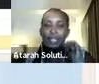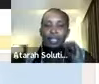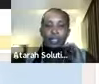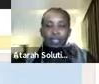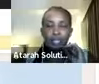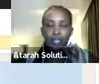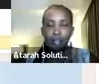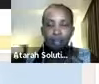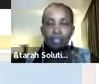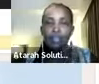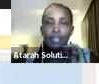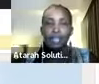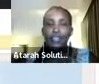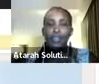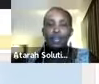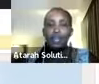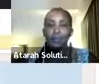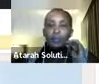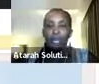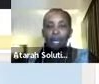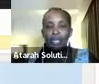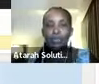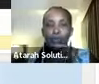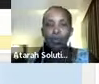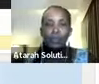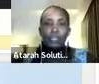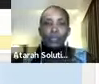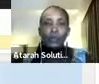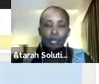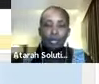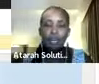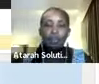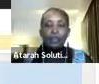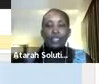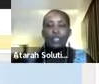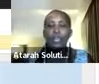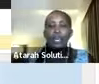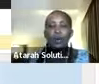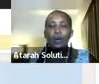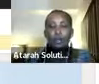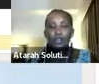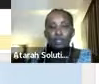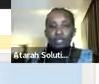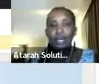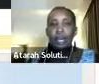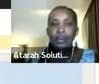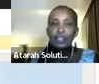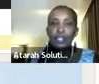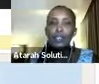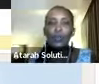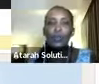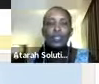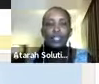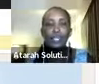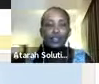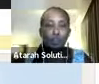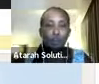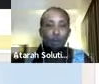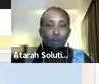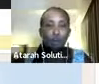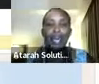join the narrative. Let's join hands to make sure that we have students or our children are actually doing what